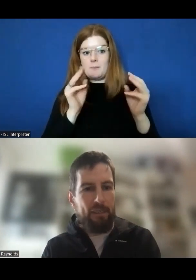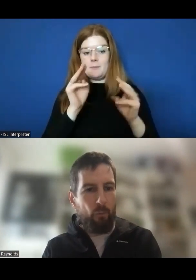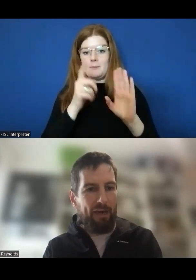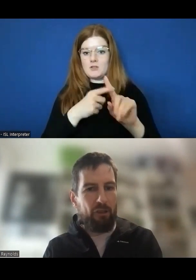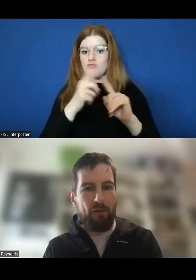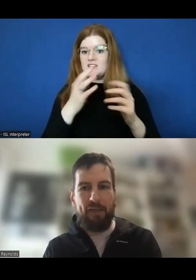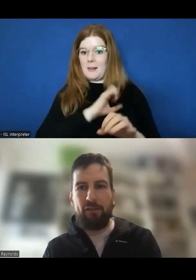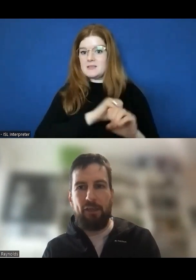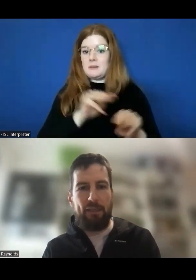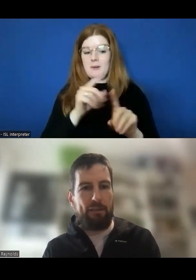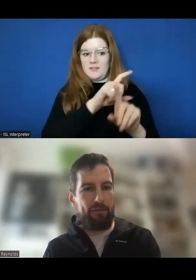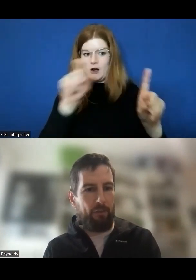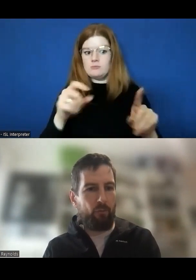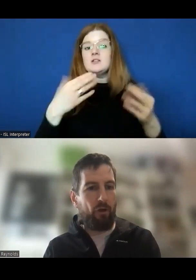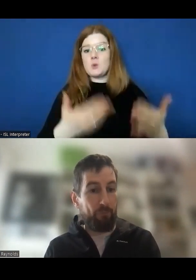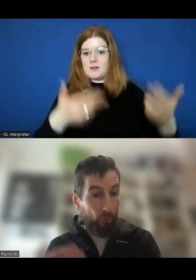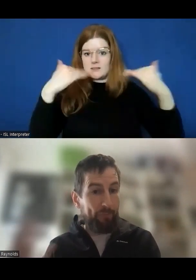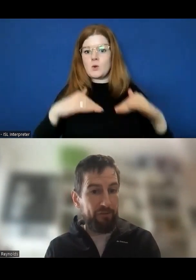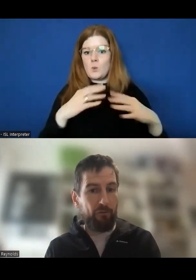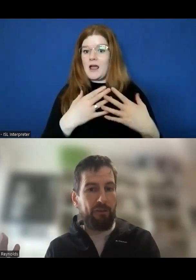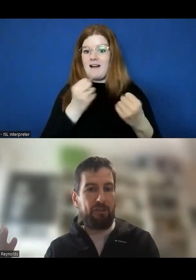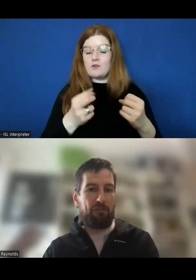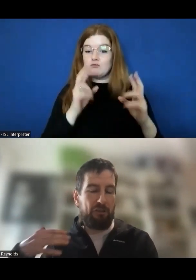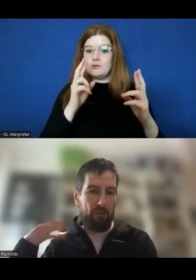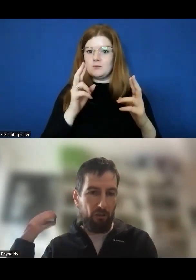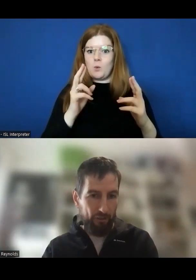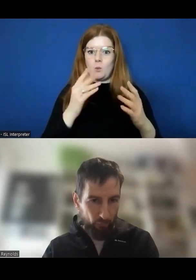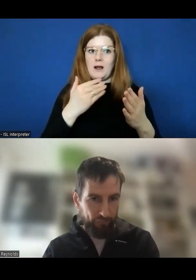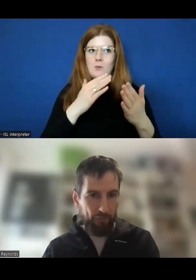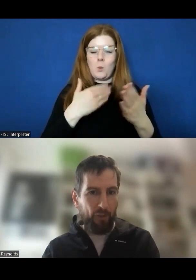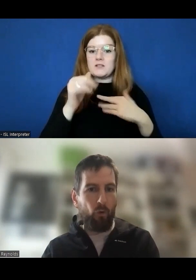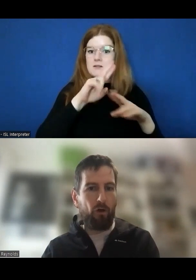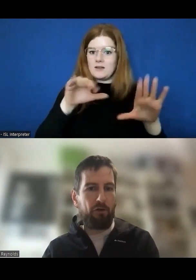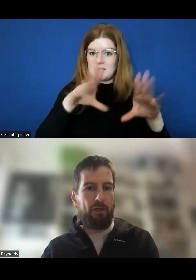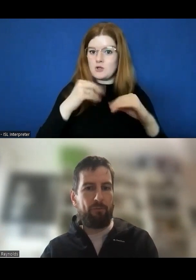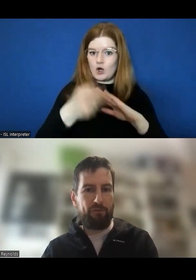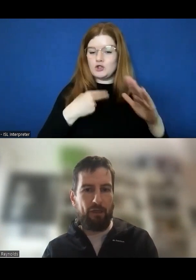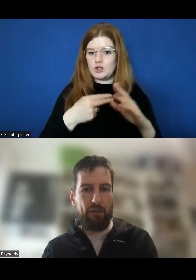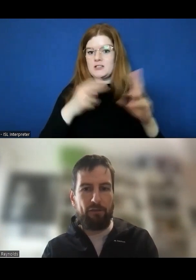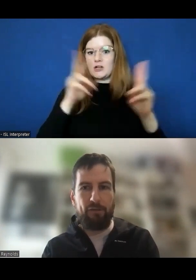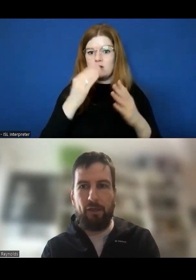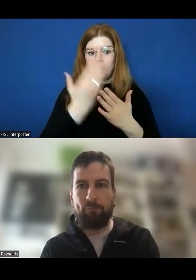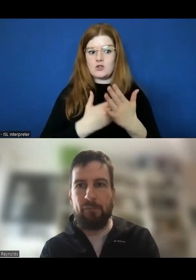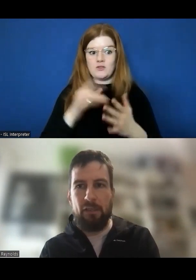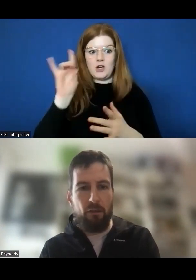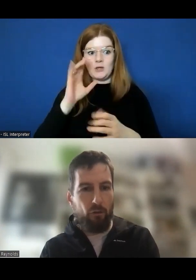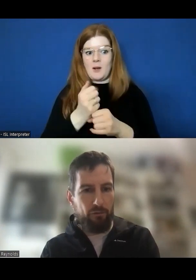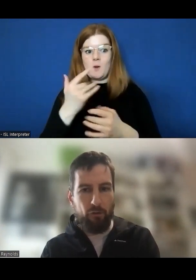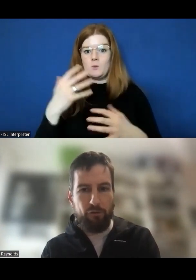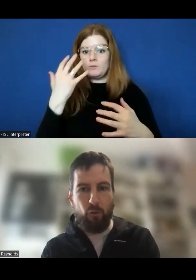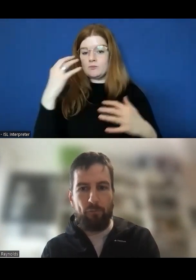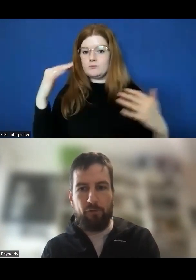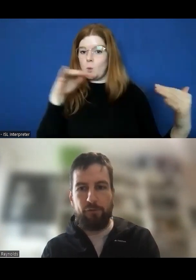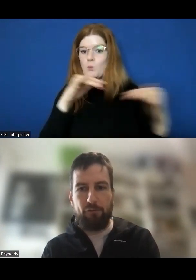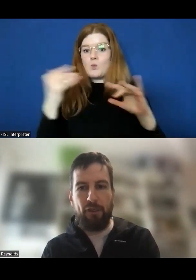Palestinians. We have a lot then in terms of what's prohibited under international law. We've heard about war crimes and